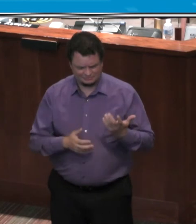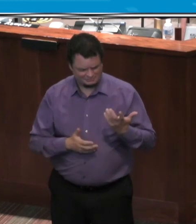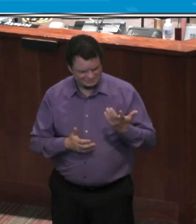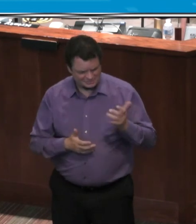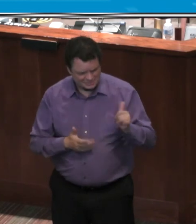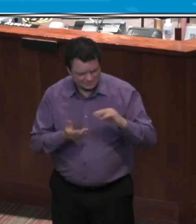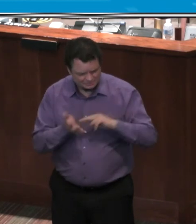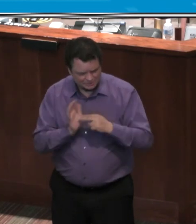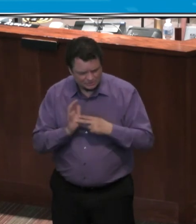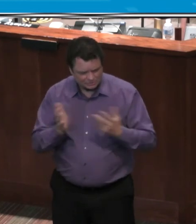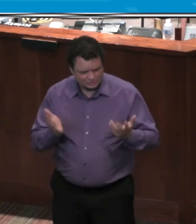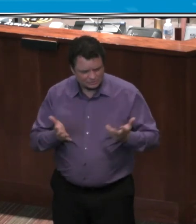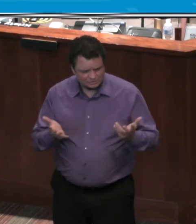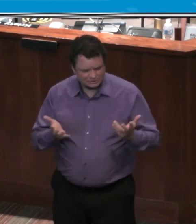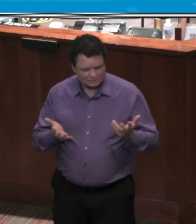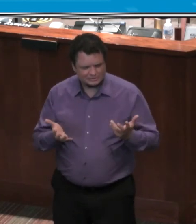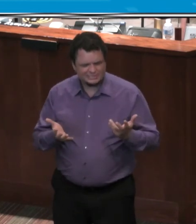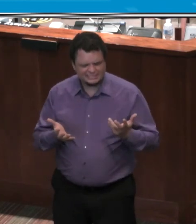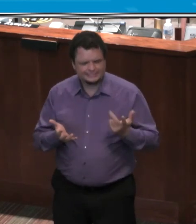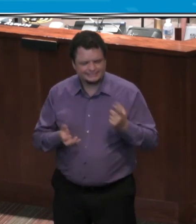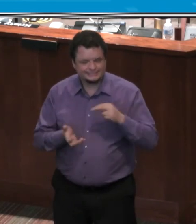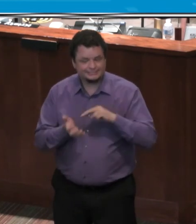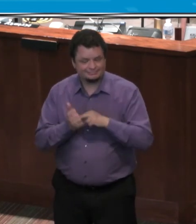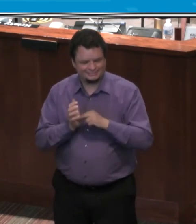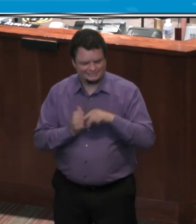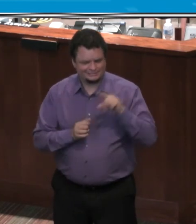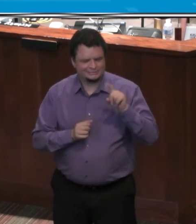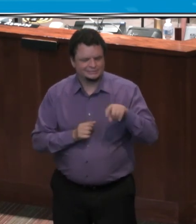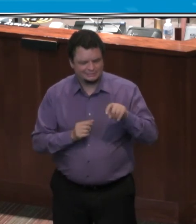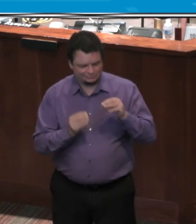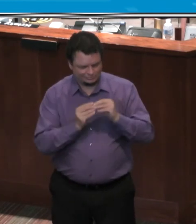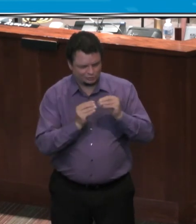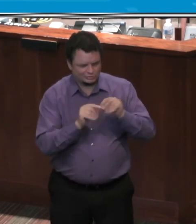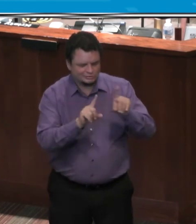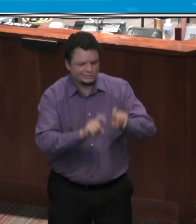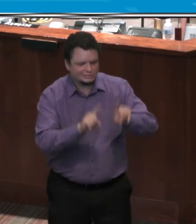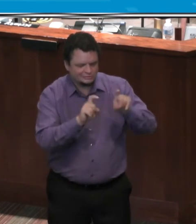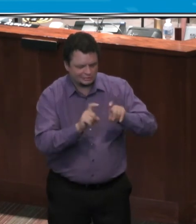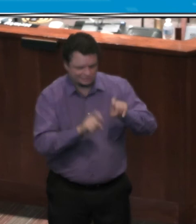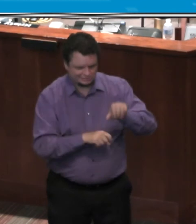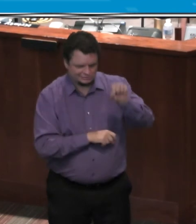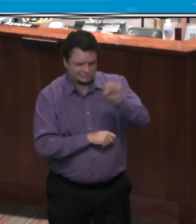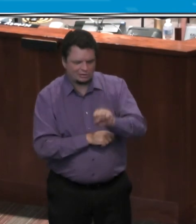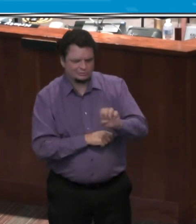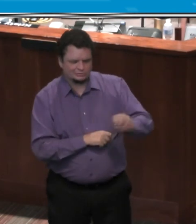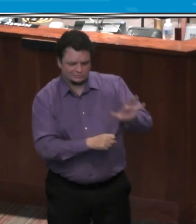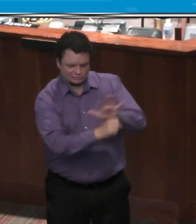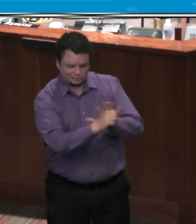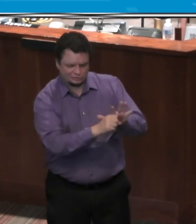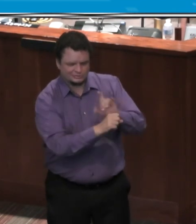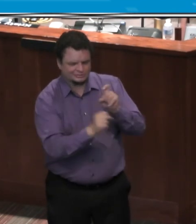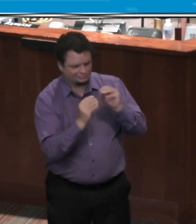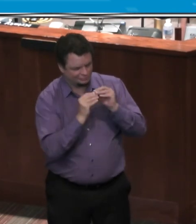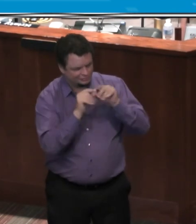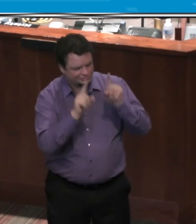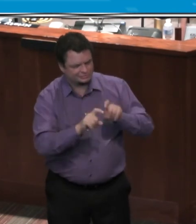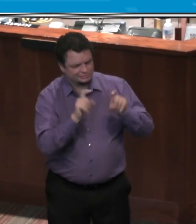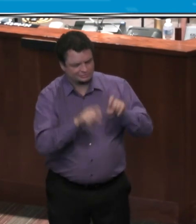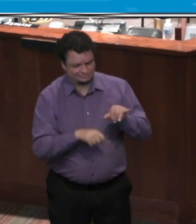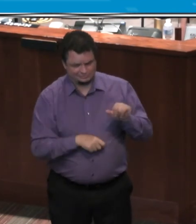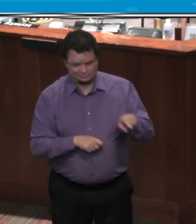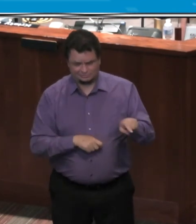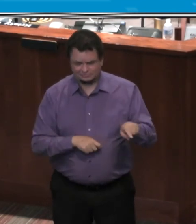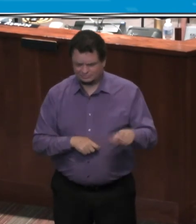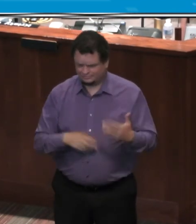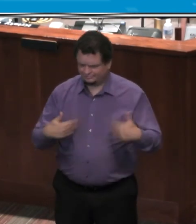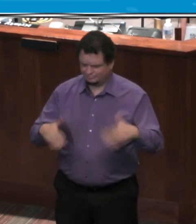continue to do for that population in that part of town. It was a really good collaboration, and we built a lot of trust in